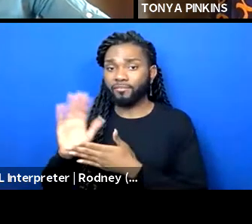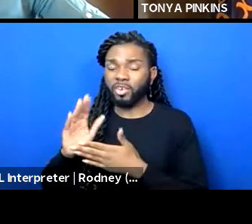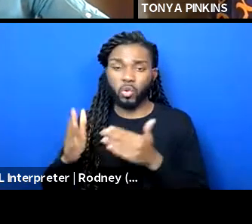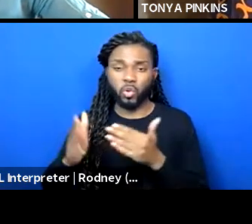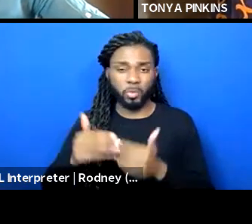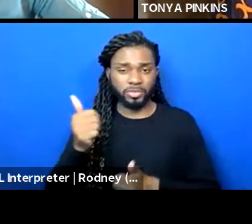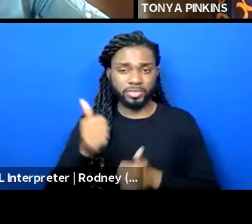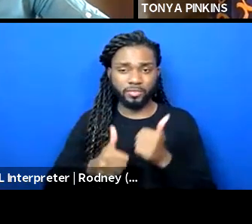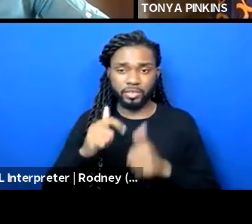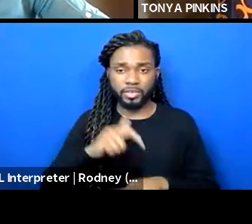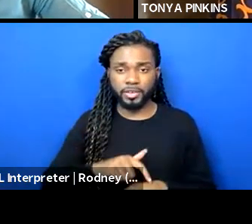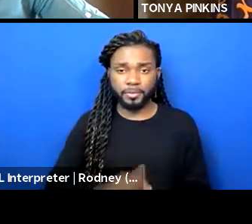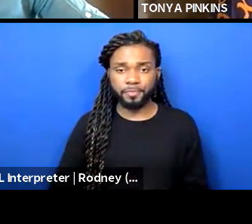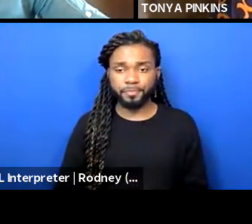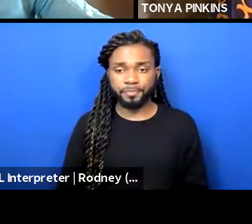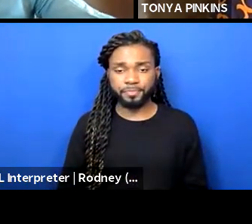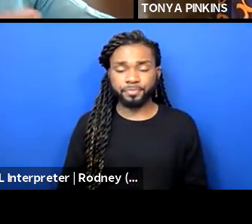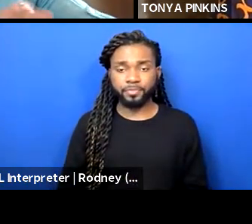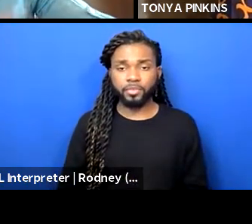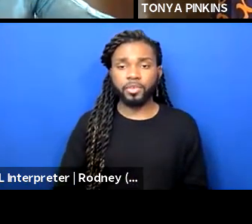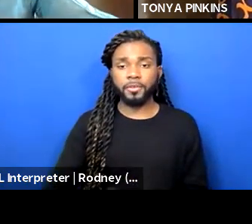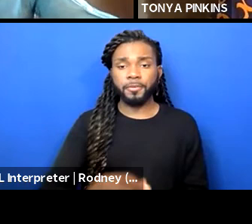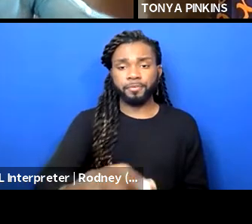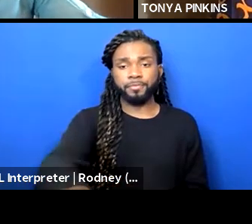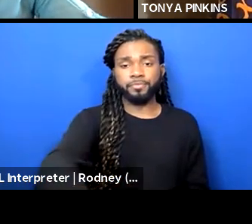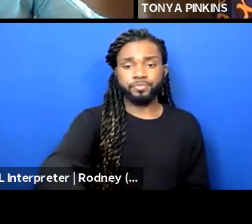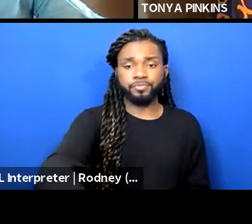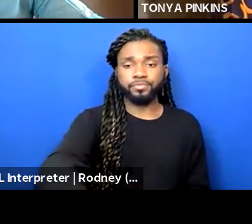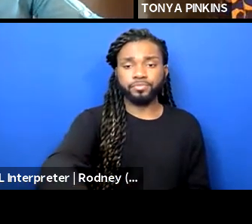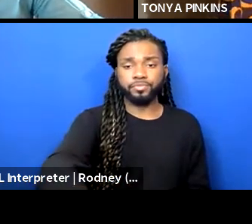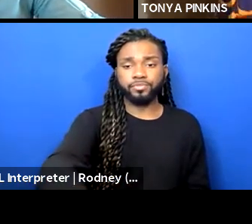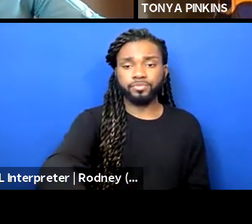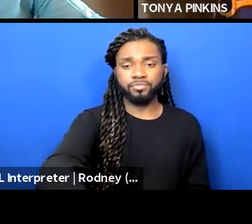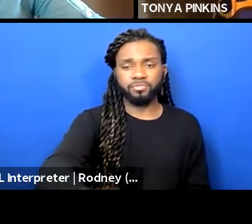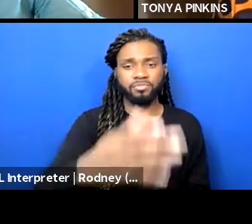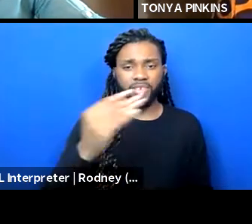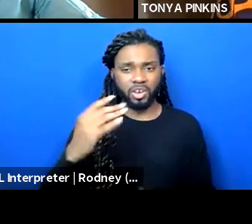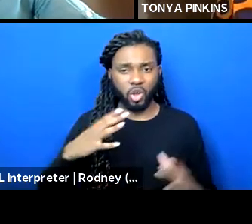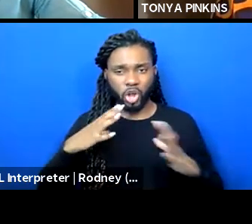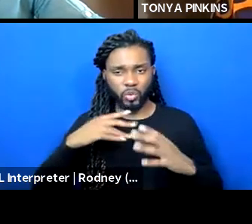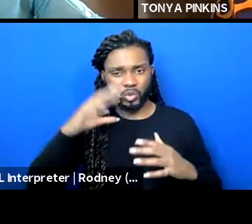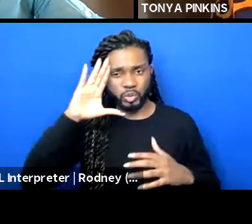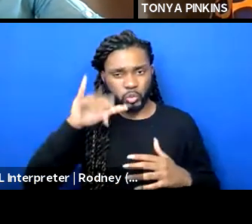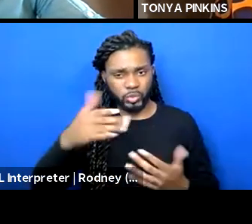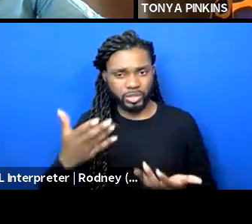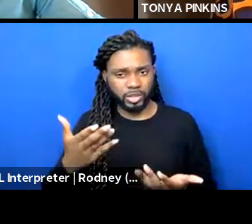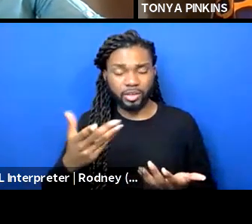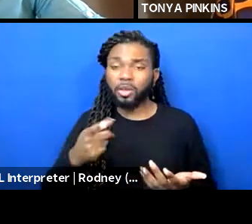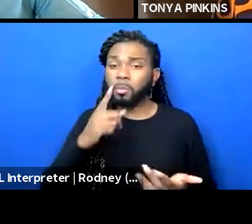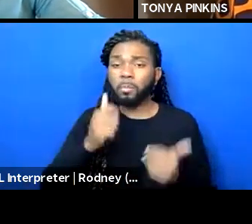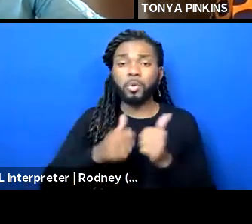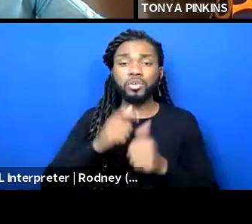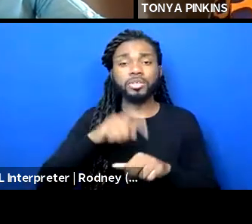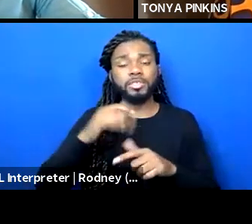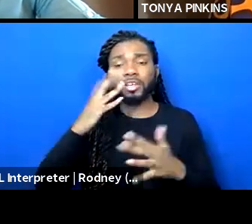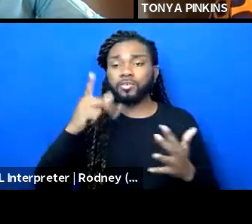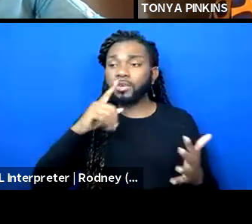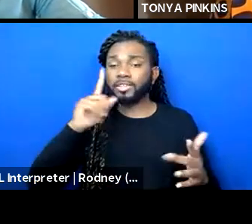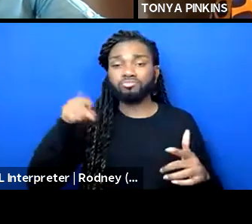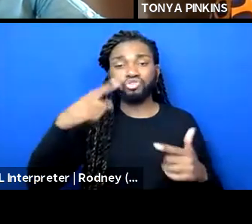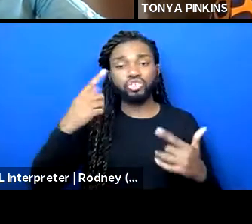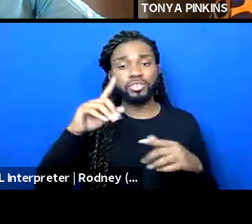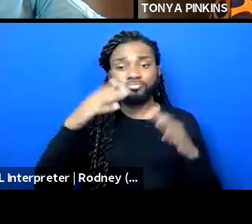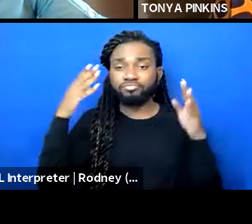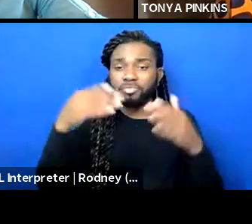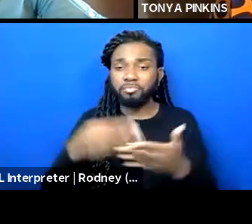time. And so, and Hollywood knows this. And so I thought, well, they keep saying it's all about money. But I'm like, that